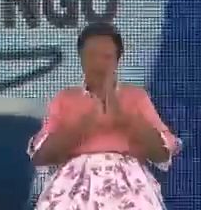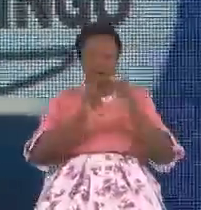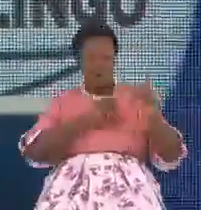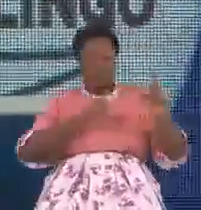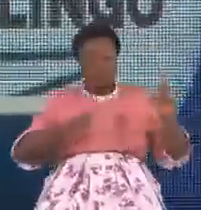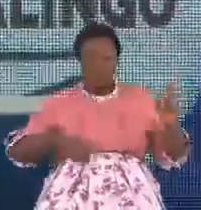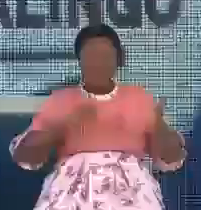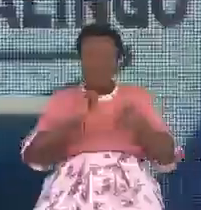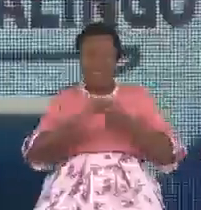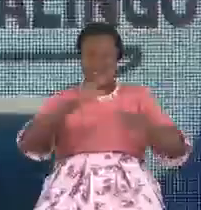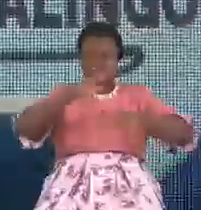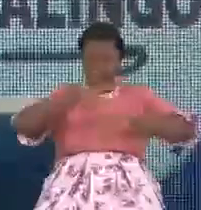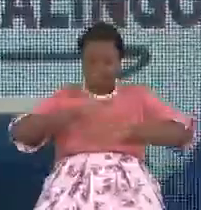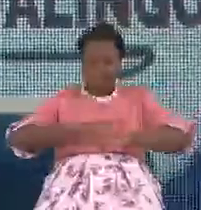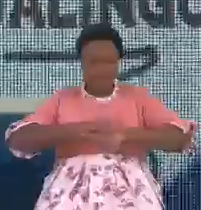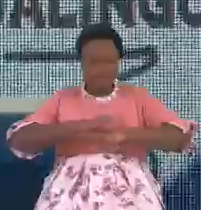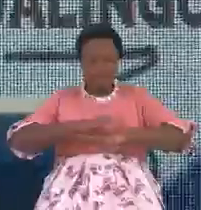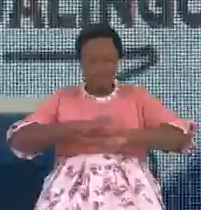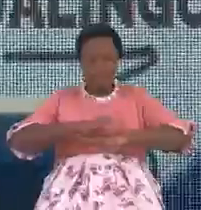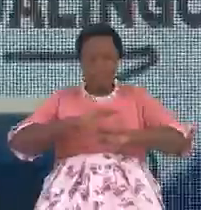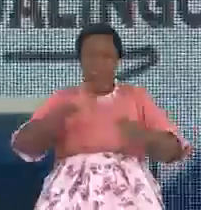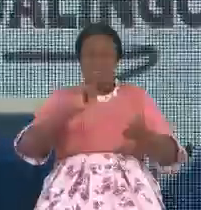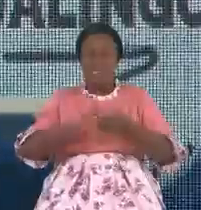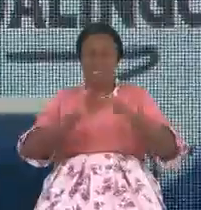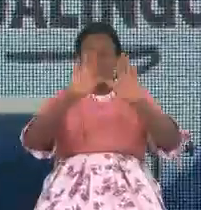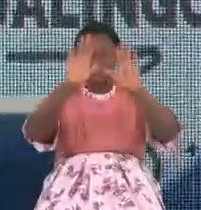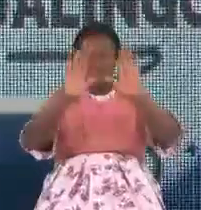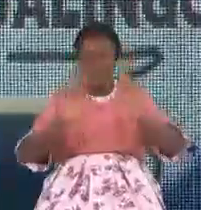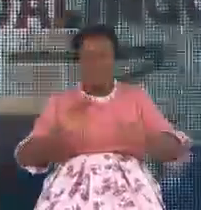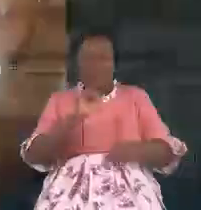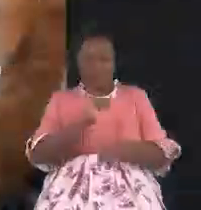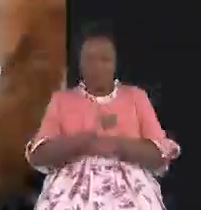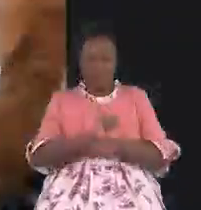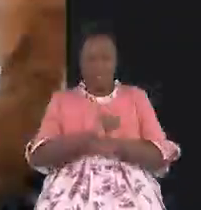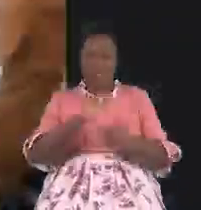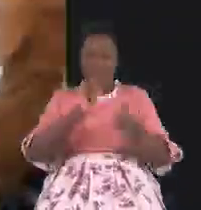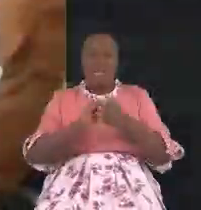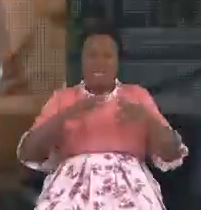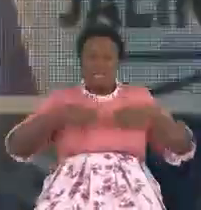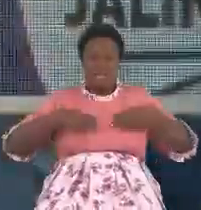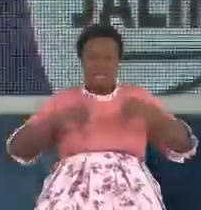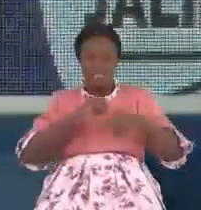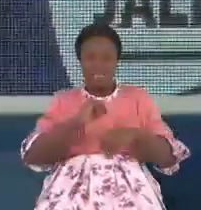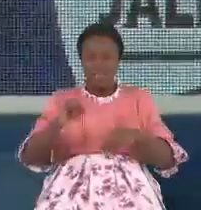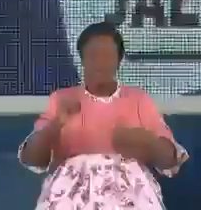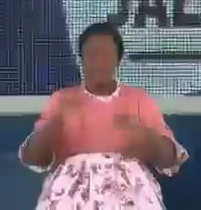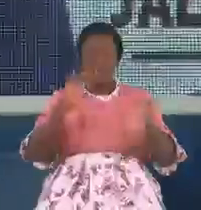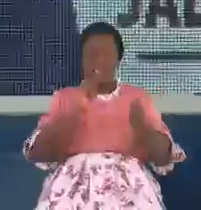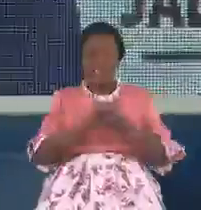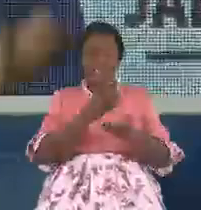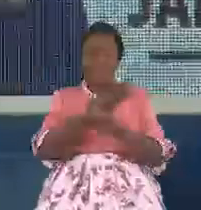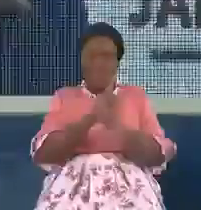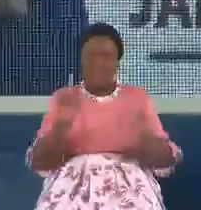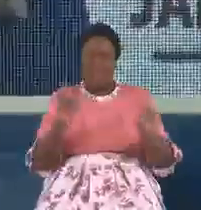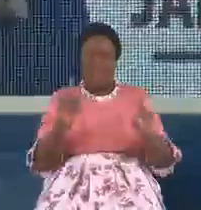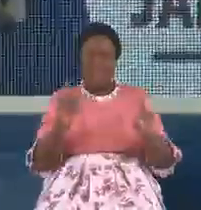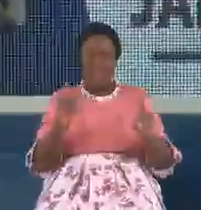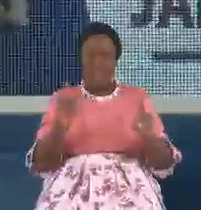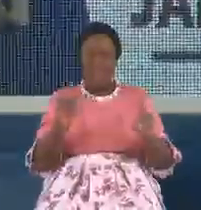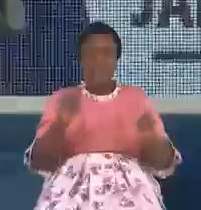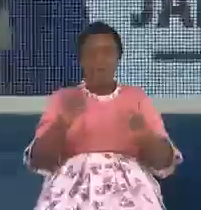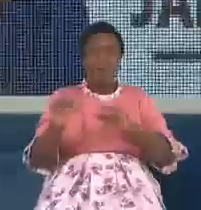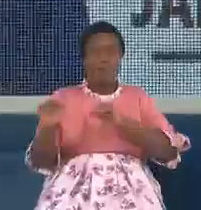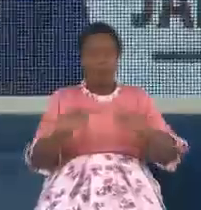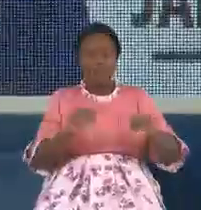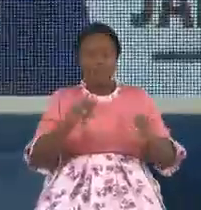race that miracle that healing that deliverance perform it